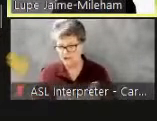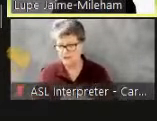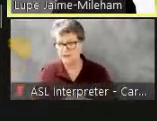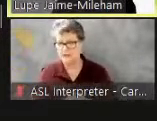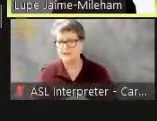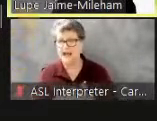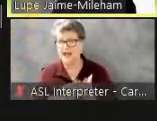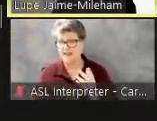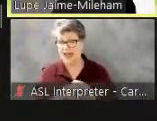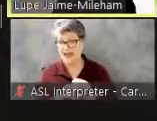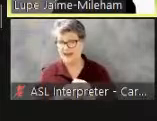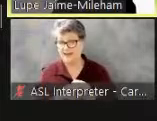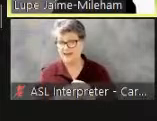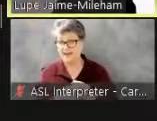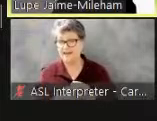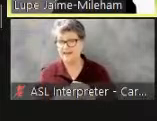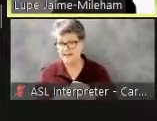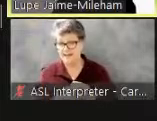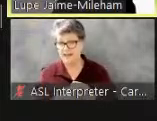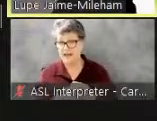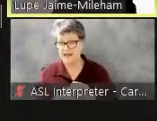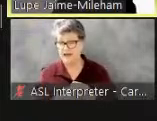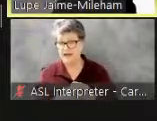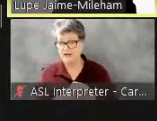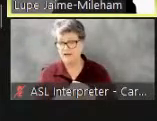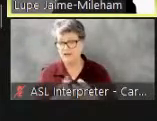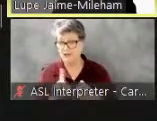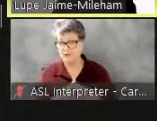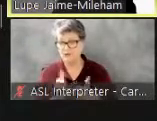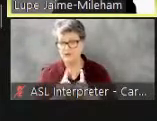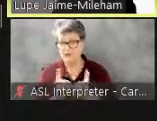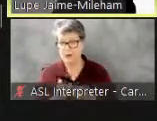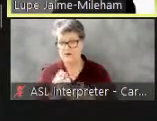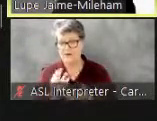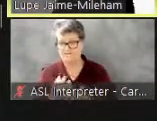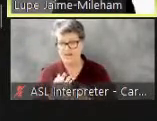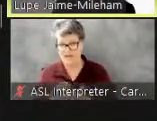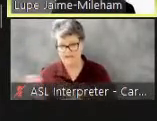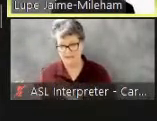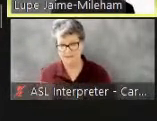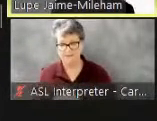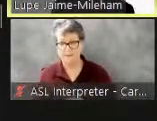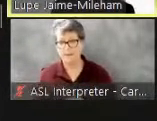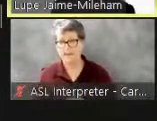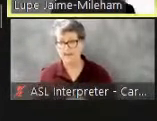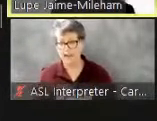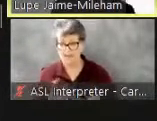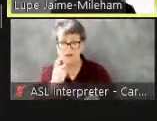it and then provide it over to the Department of Finance. You probably